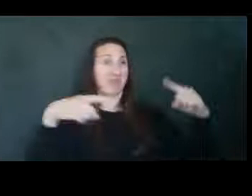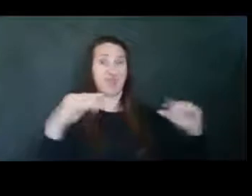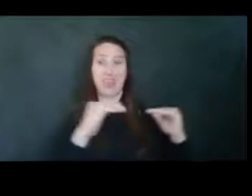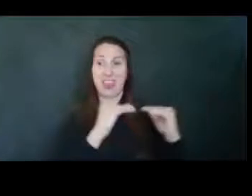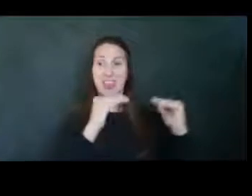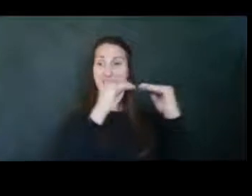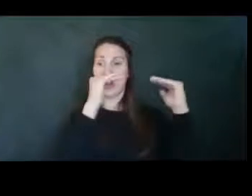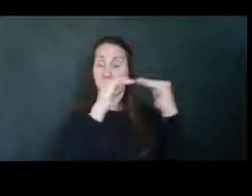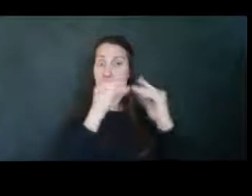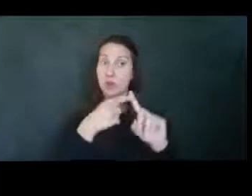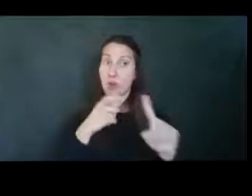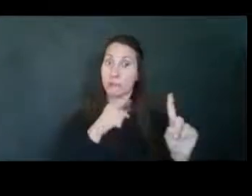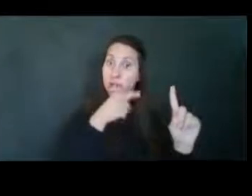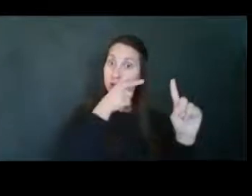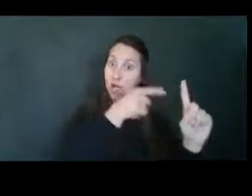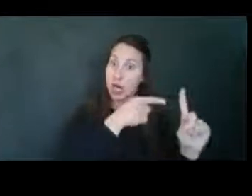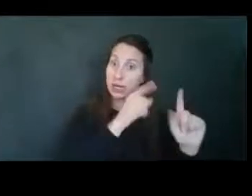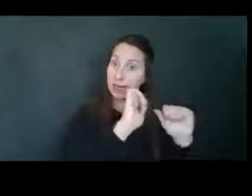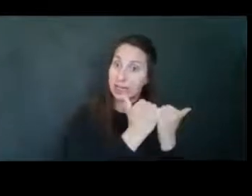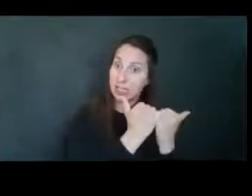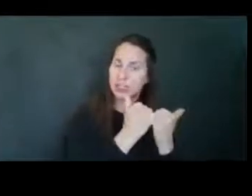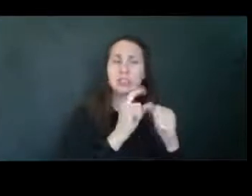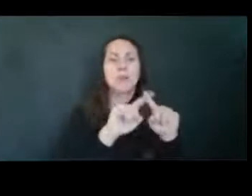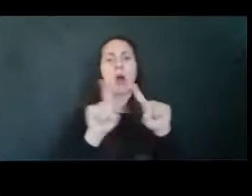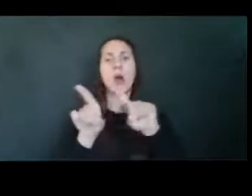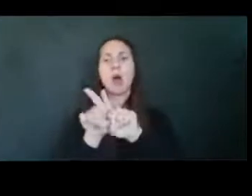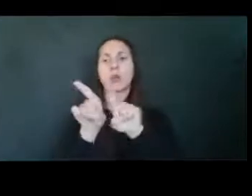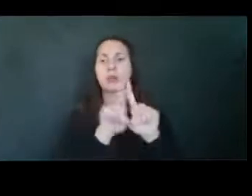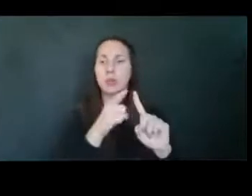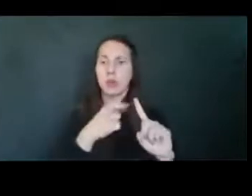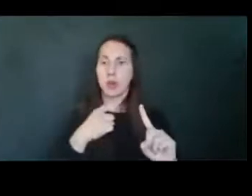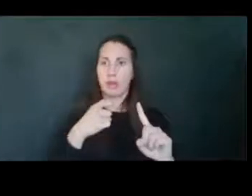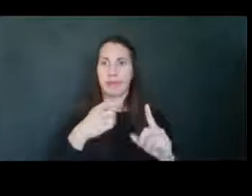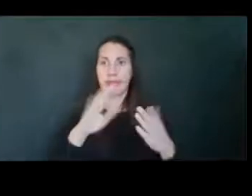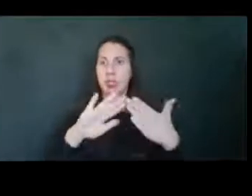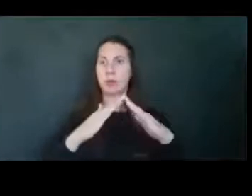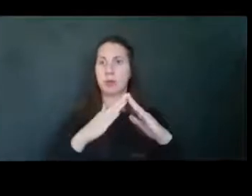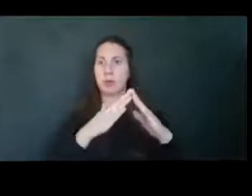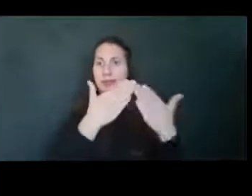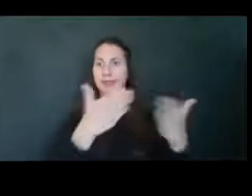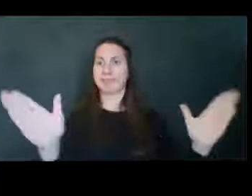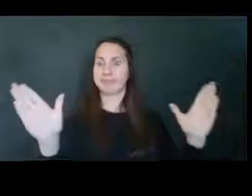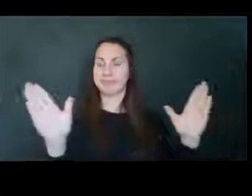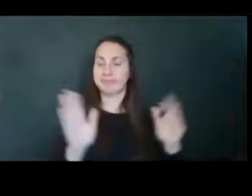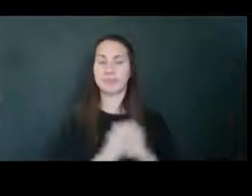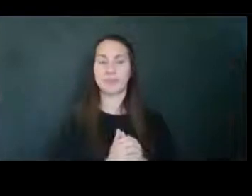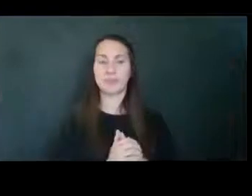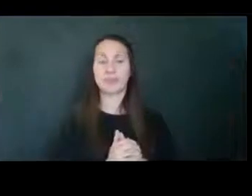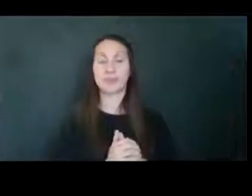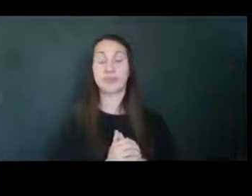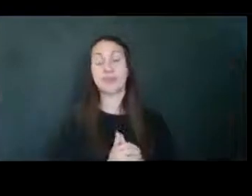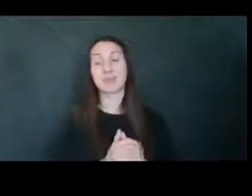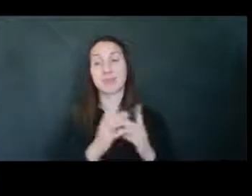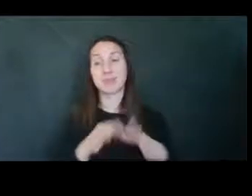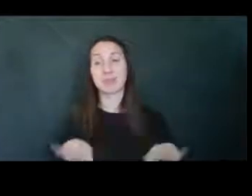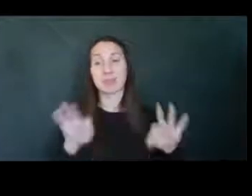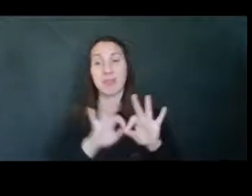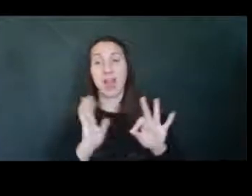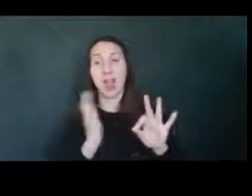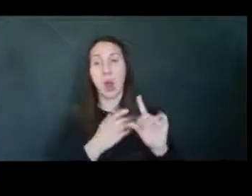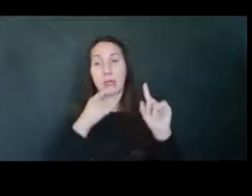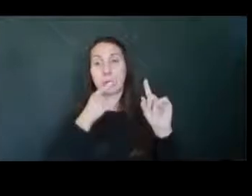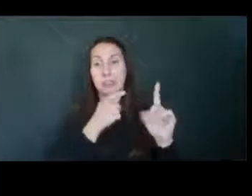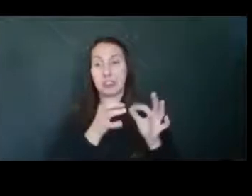agencies, but also from the community at large. And very importantly, the mission statement and the target